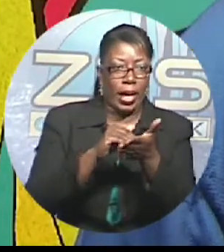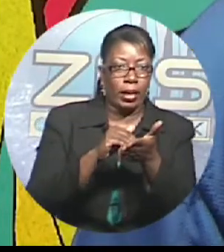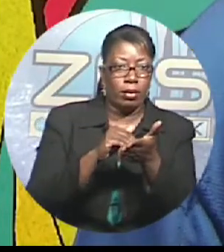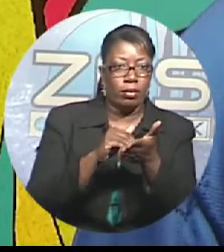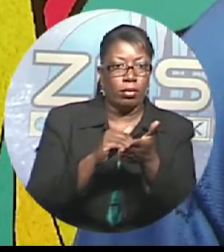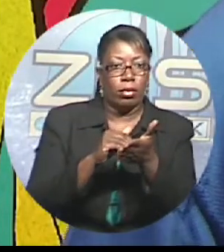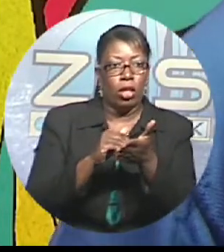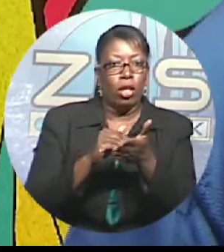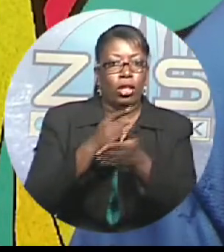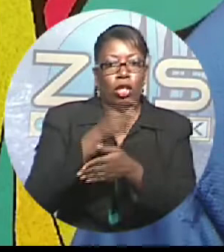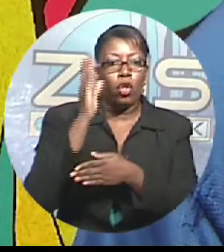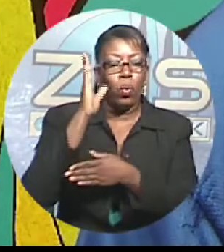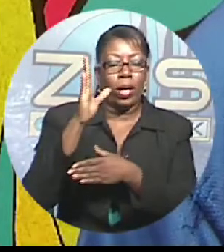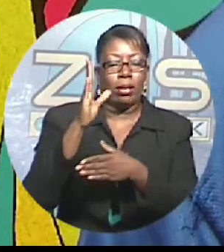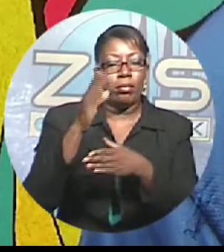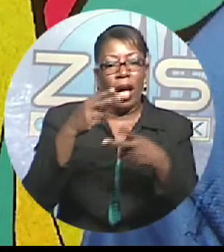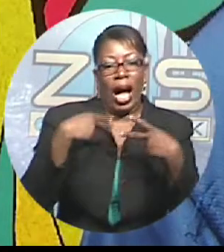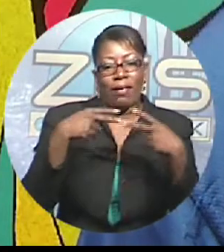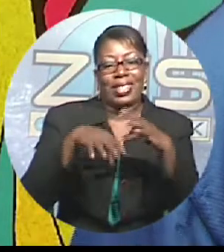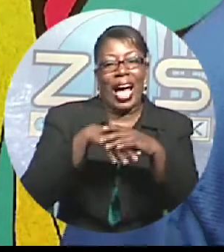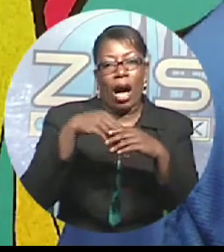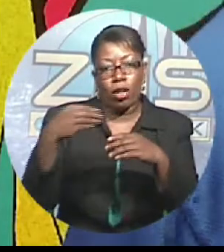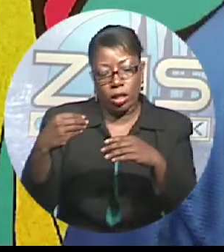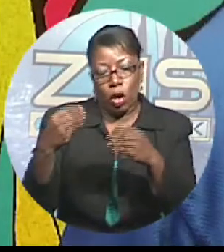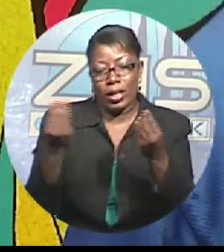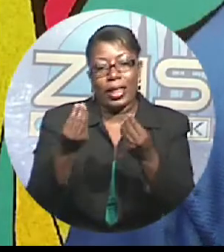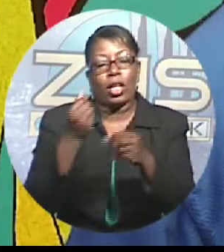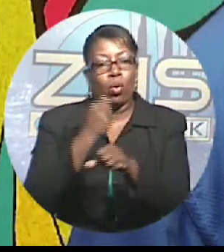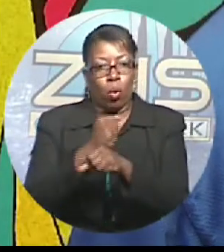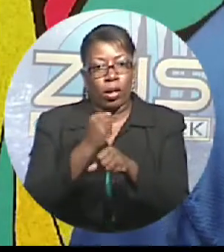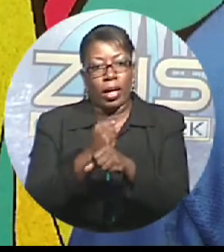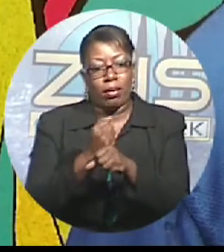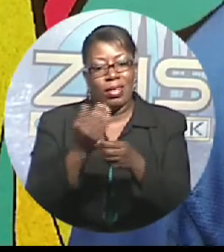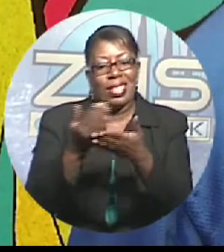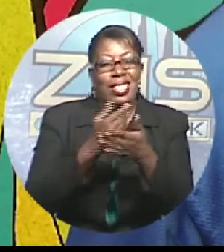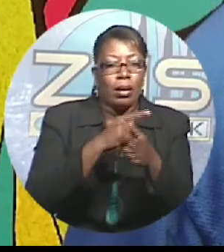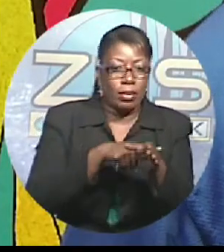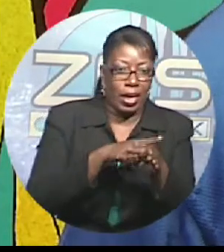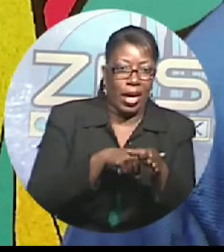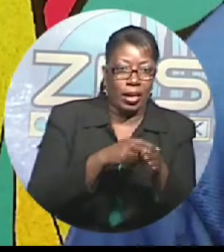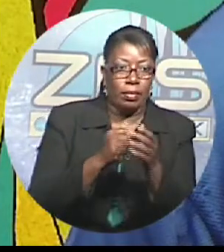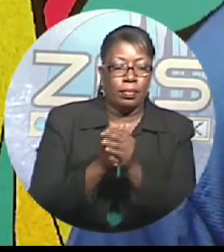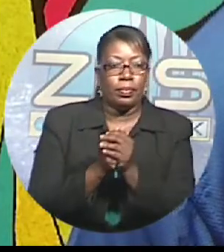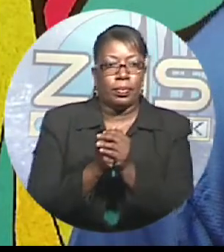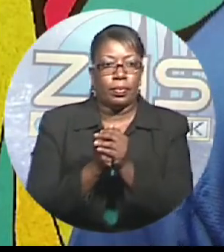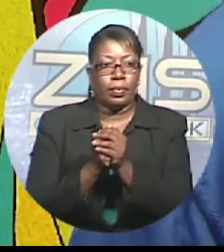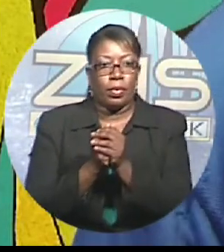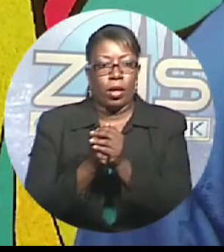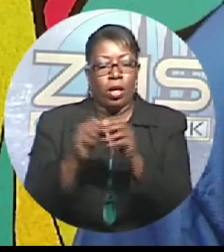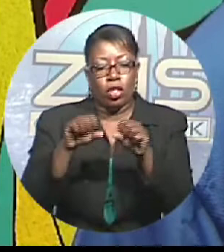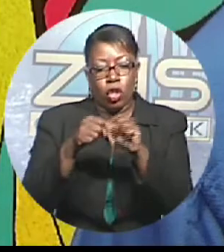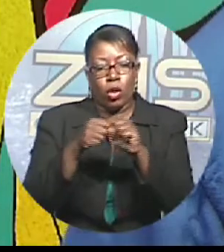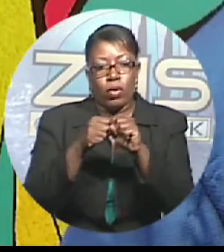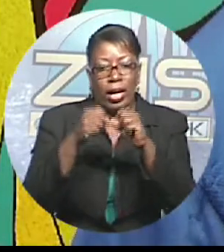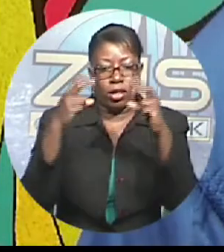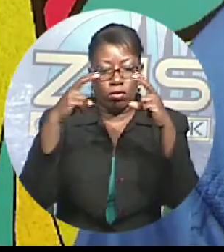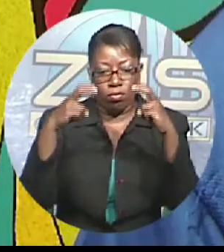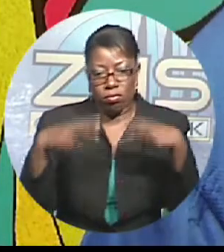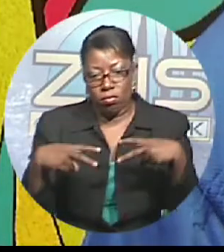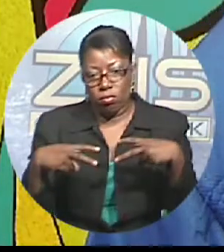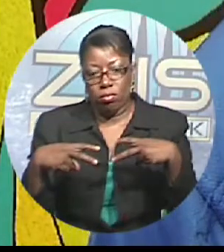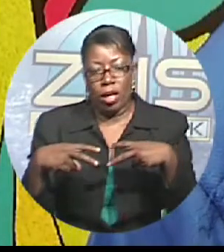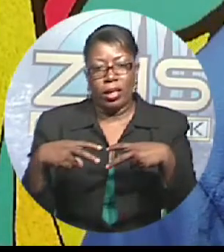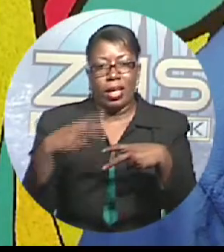outage every now and again because things do happen. But our ambition is to minimize them. So we are doing the full root cause analysis. And we will,